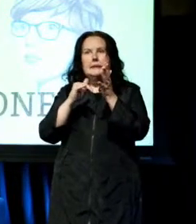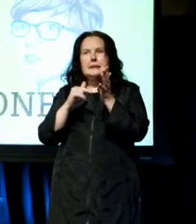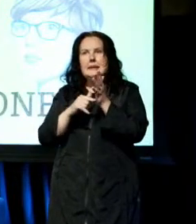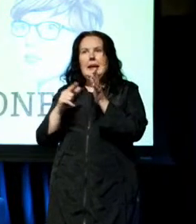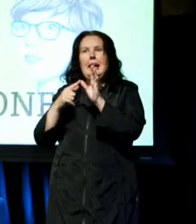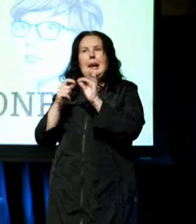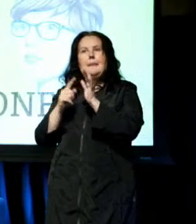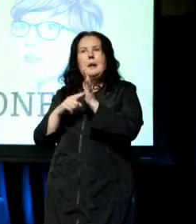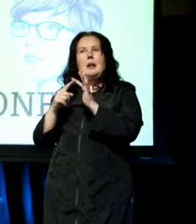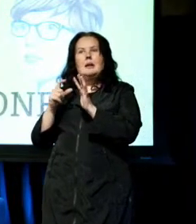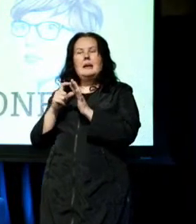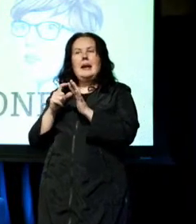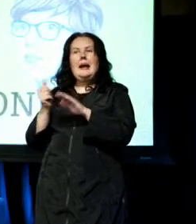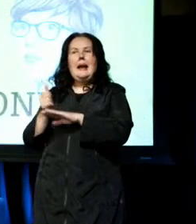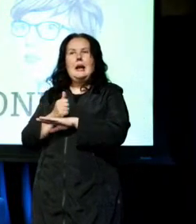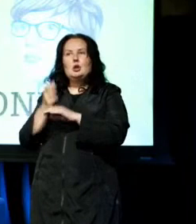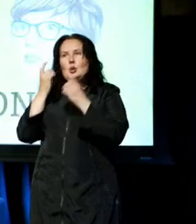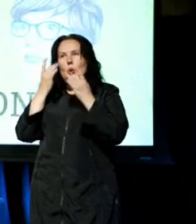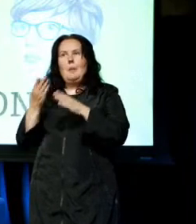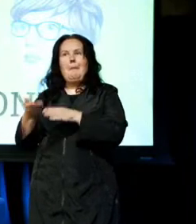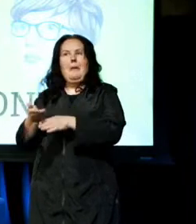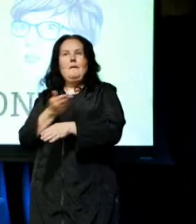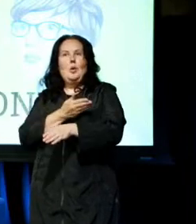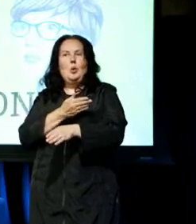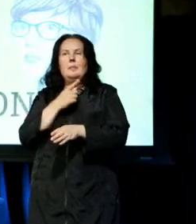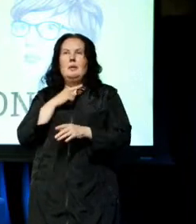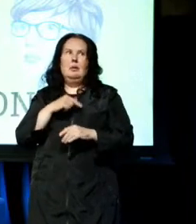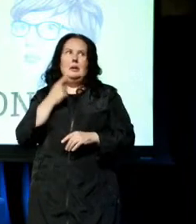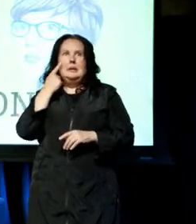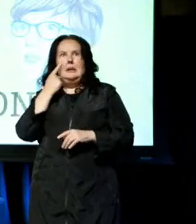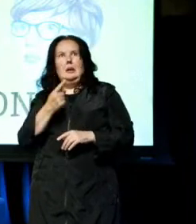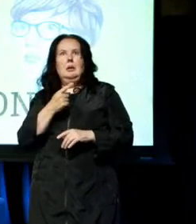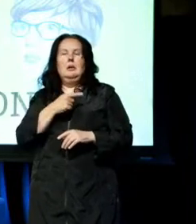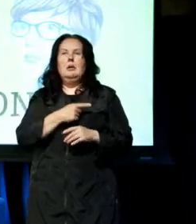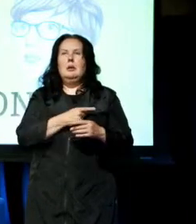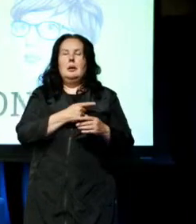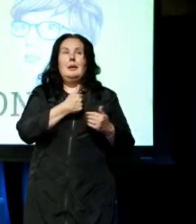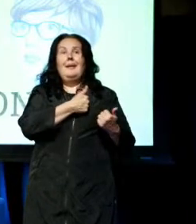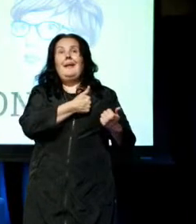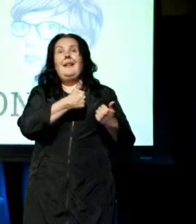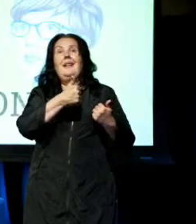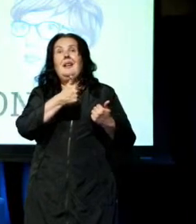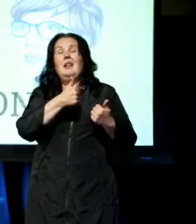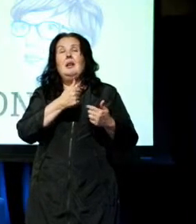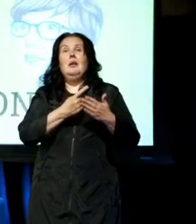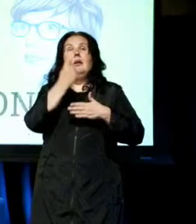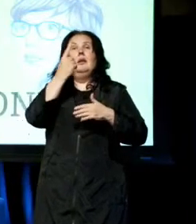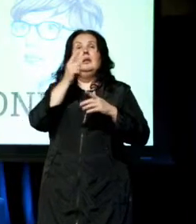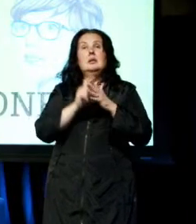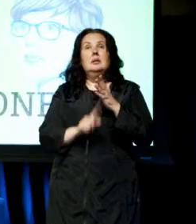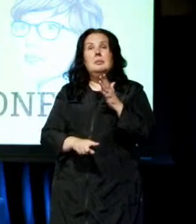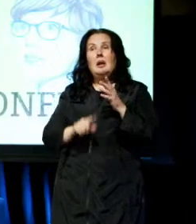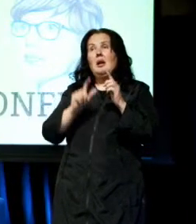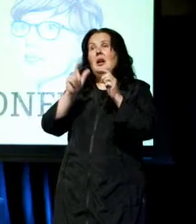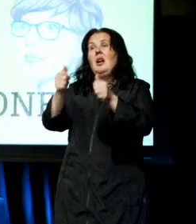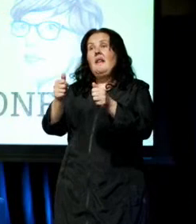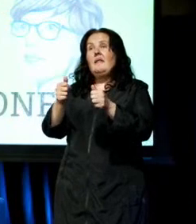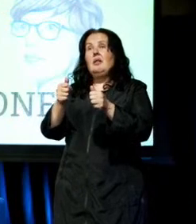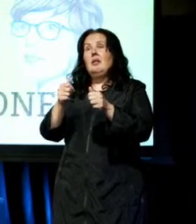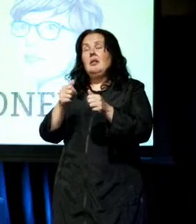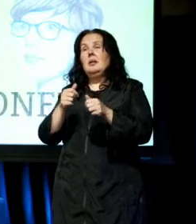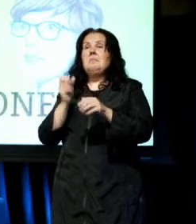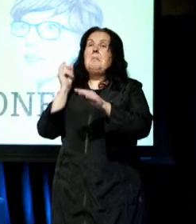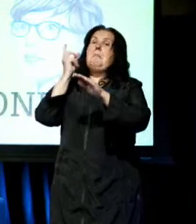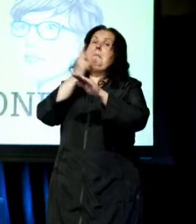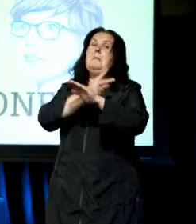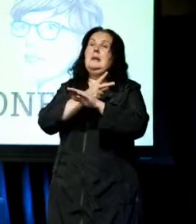the before because they see disability as like a horrific before and after and then either they die or not. I get so mad about this. I literally think about this